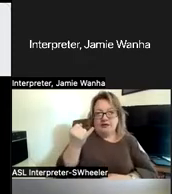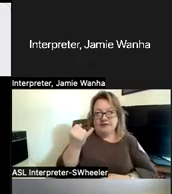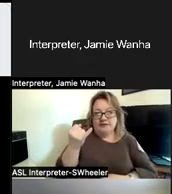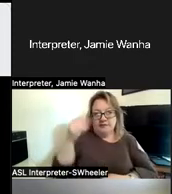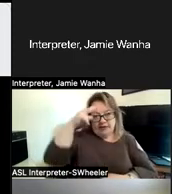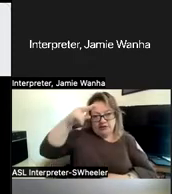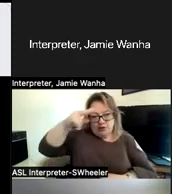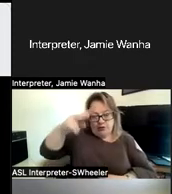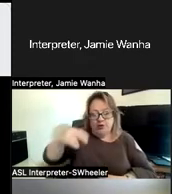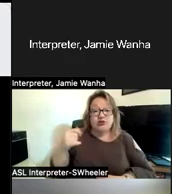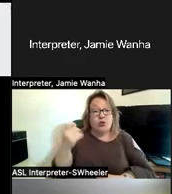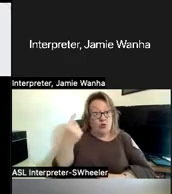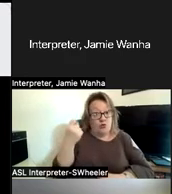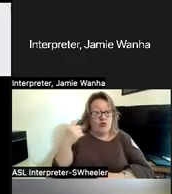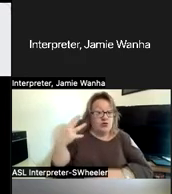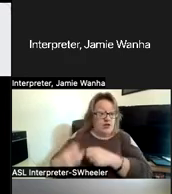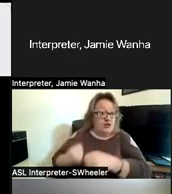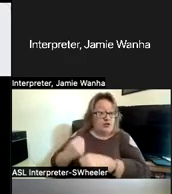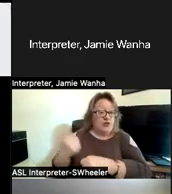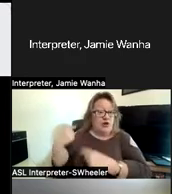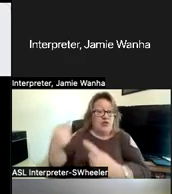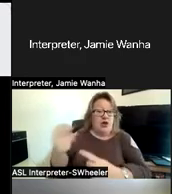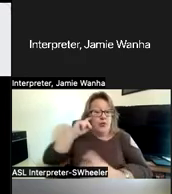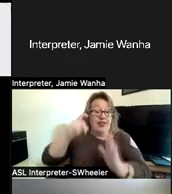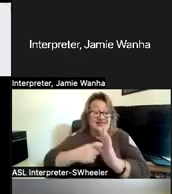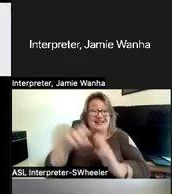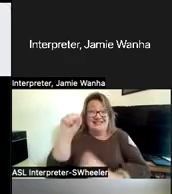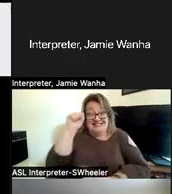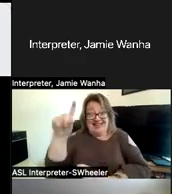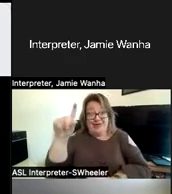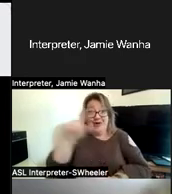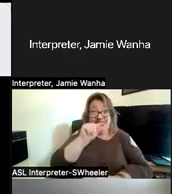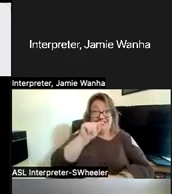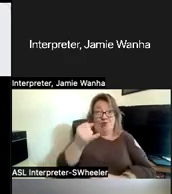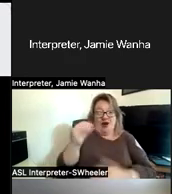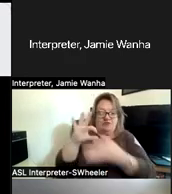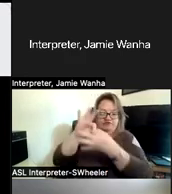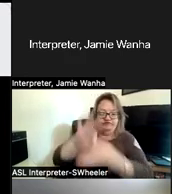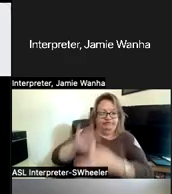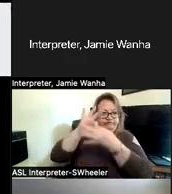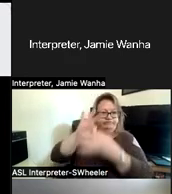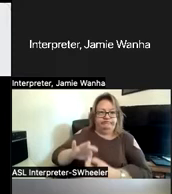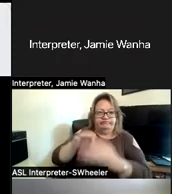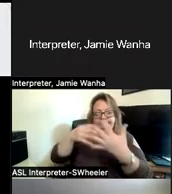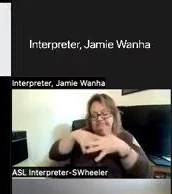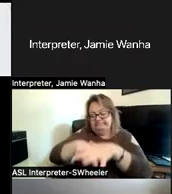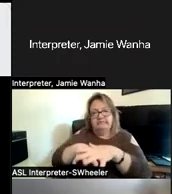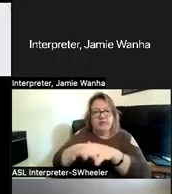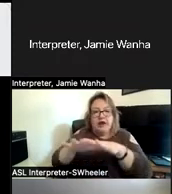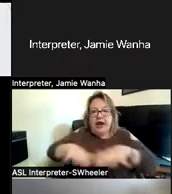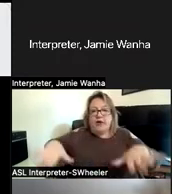and on those years already, they realized that San Diego and Tijuana is somehow an integrated region